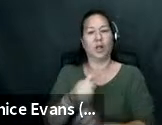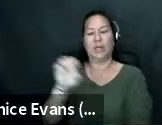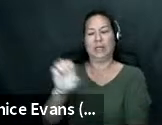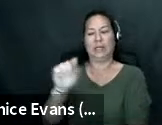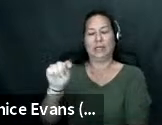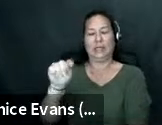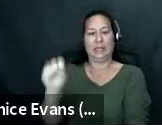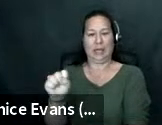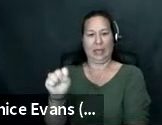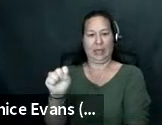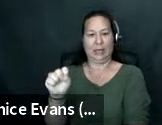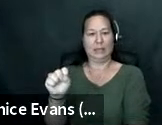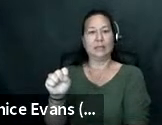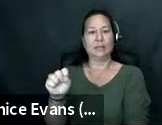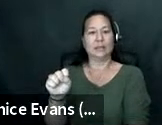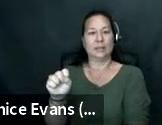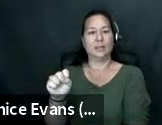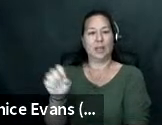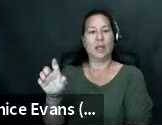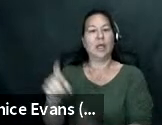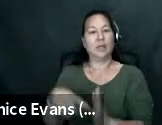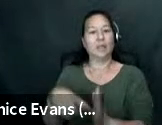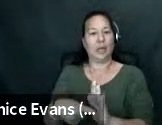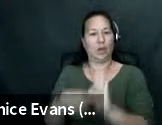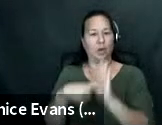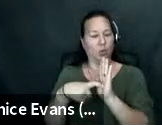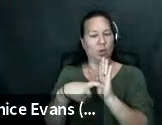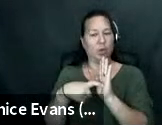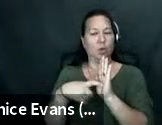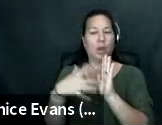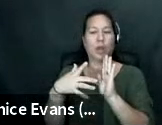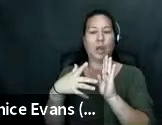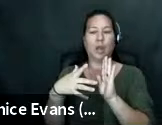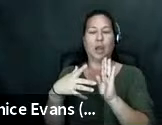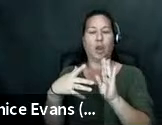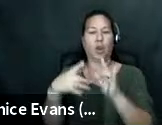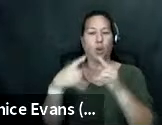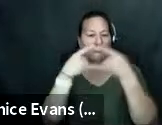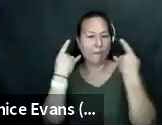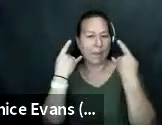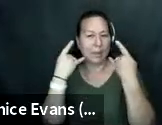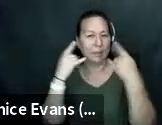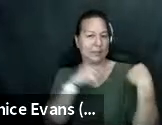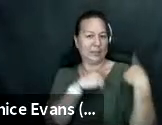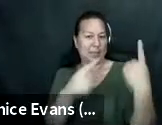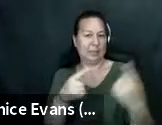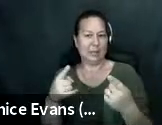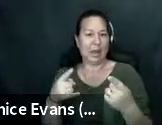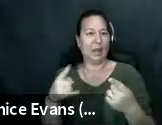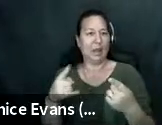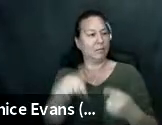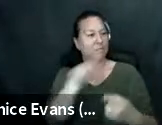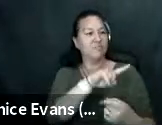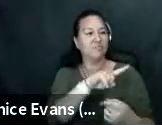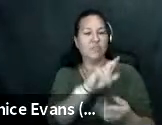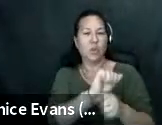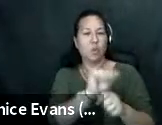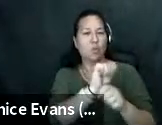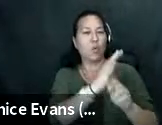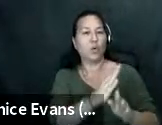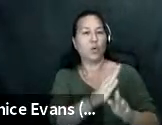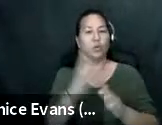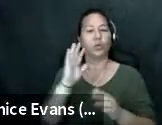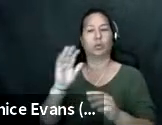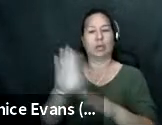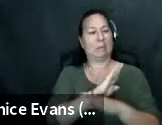face coverings for all employees while they gather documentation to allow fully vaccinated persons to go without face